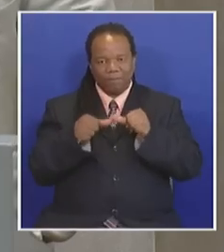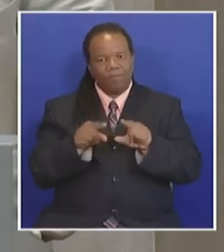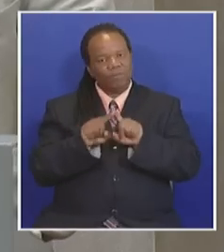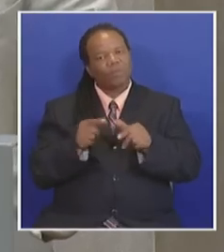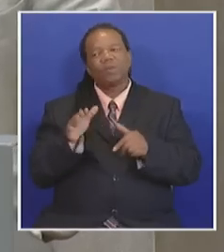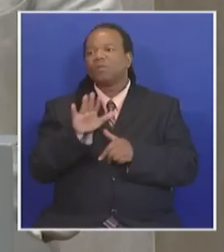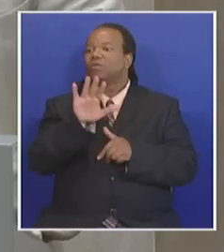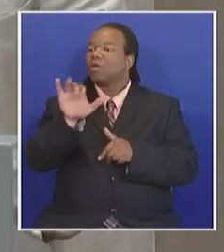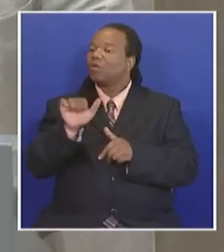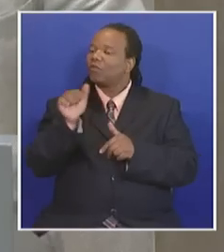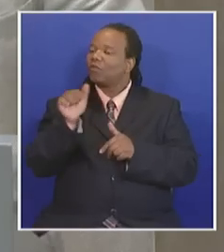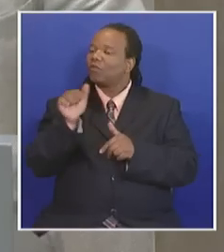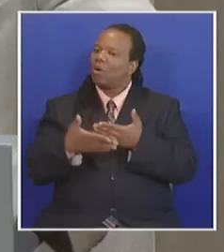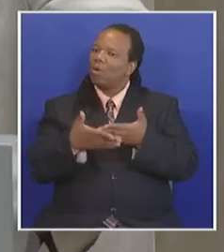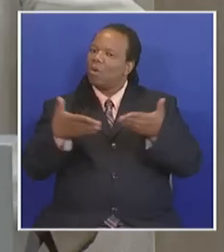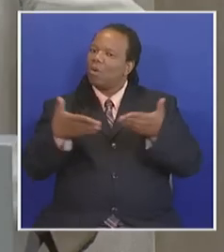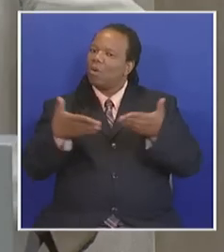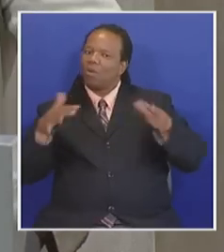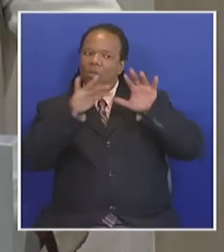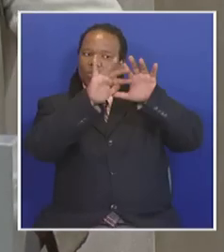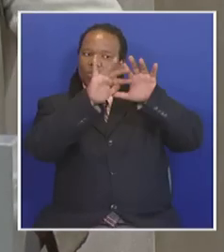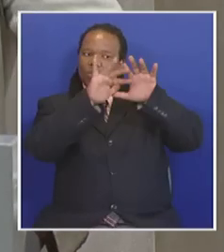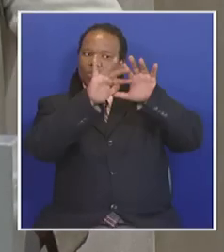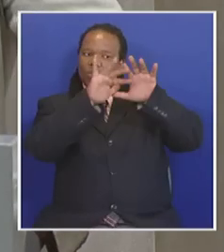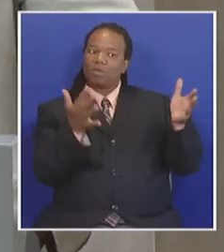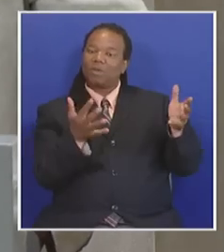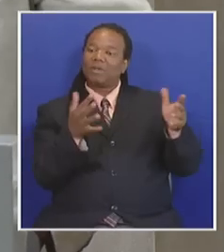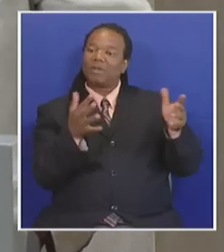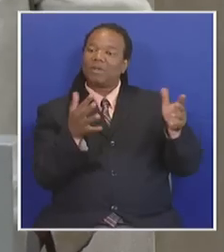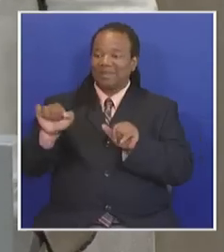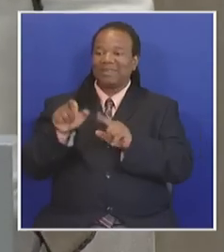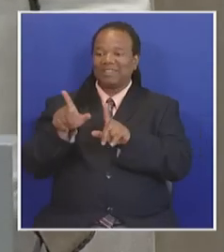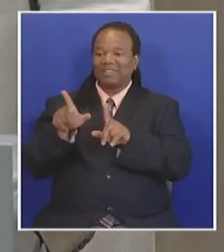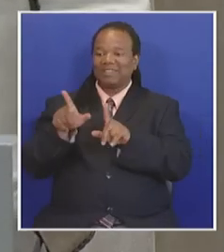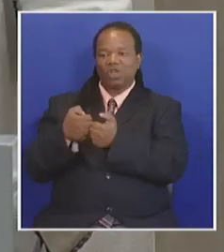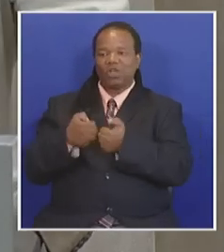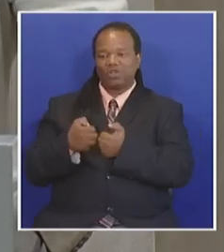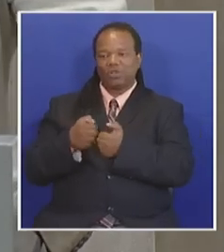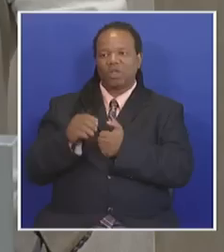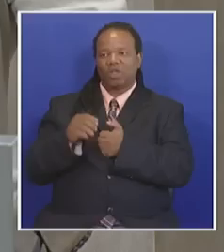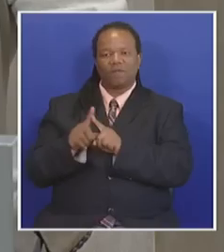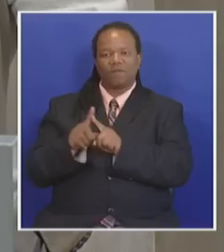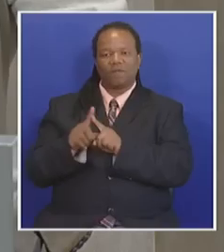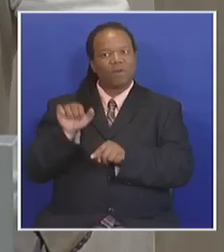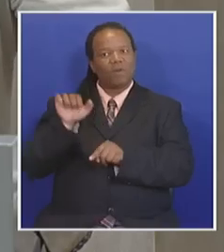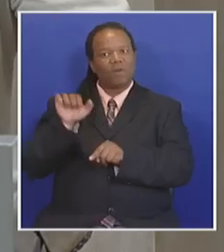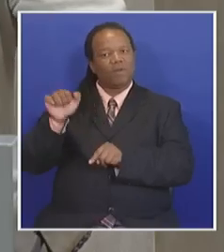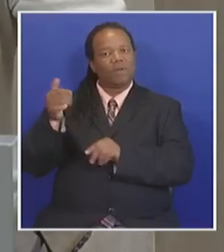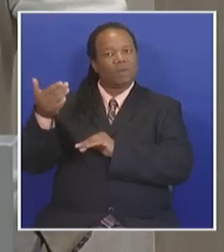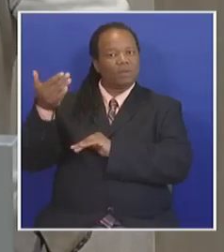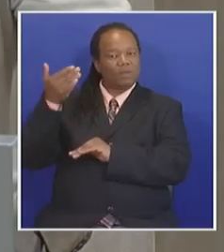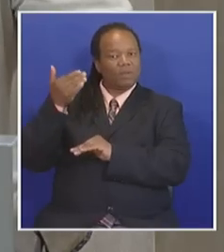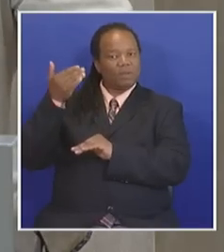to globalization, which surfaced with its own challenges. However, in every unification of a previously